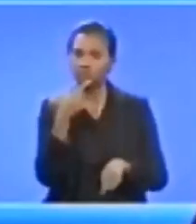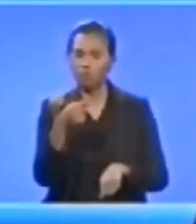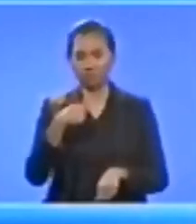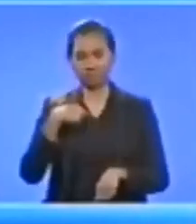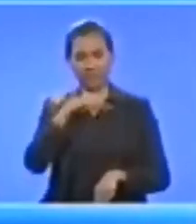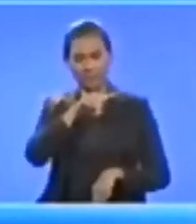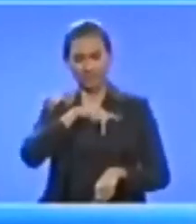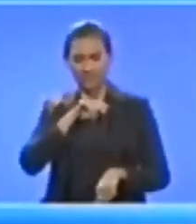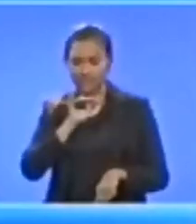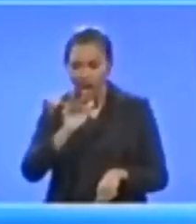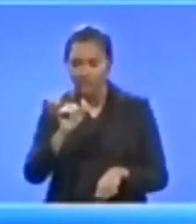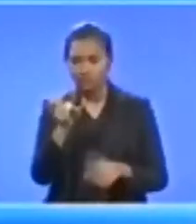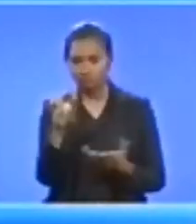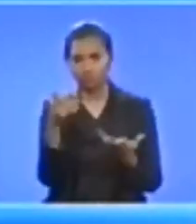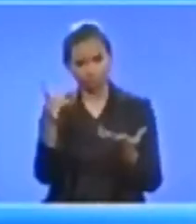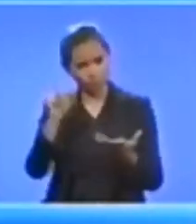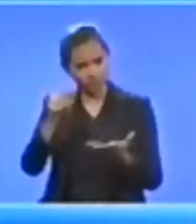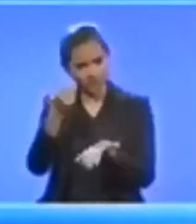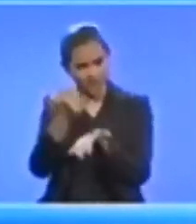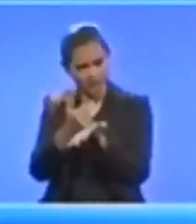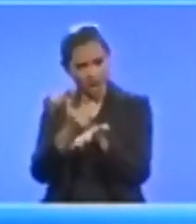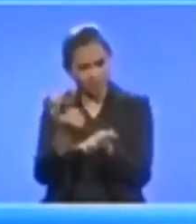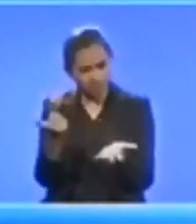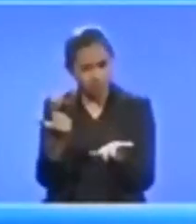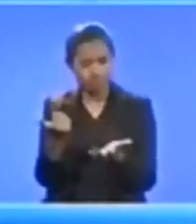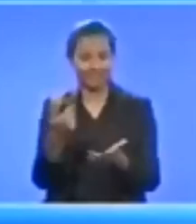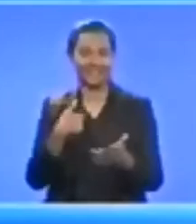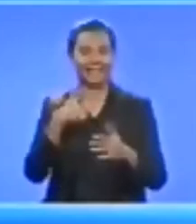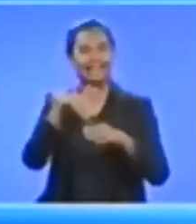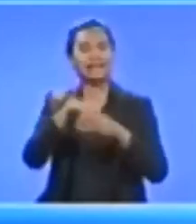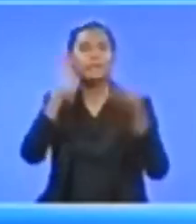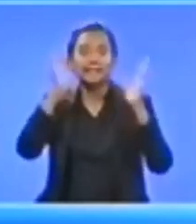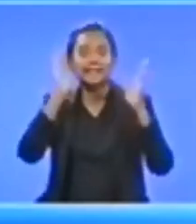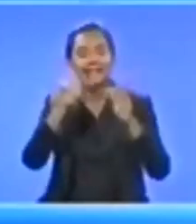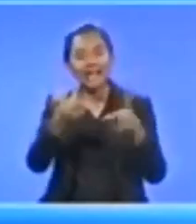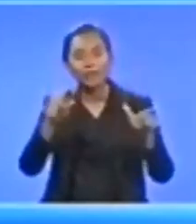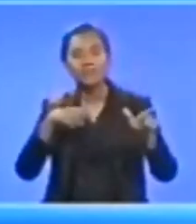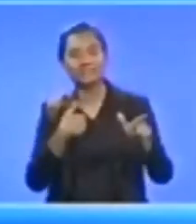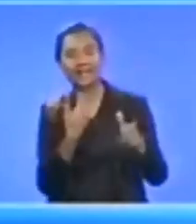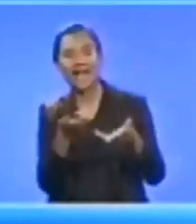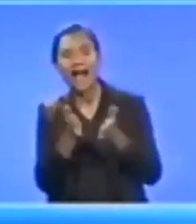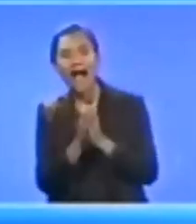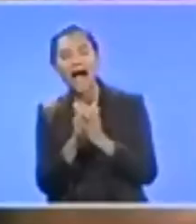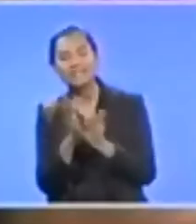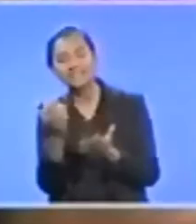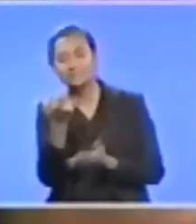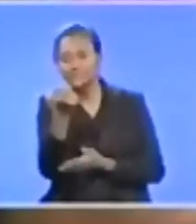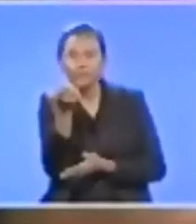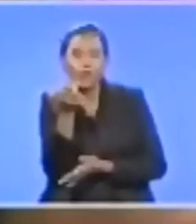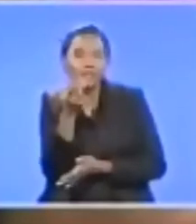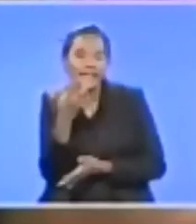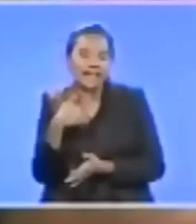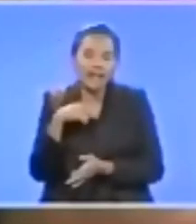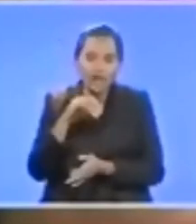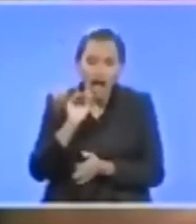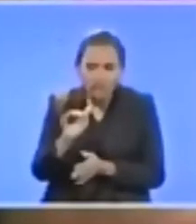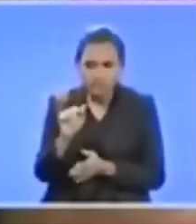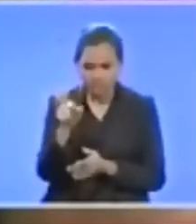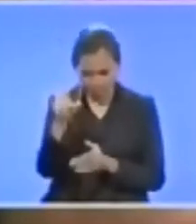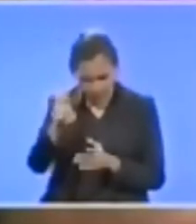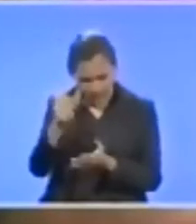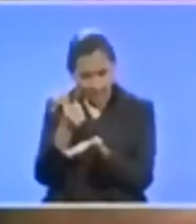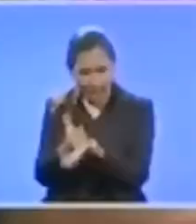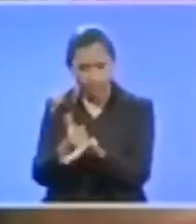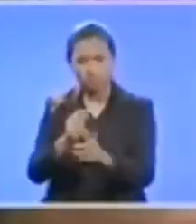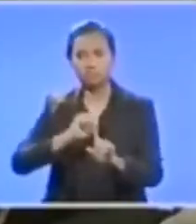Of course, in the colloquial Malay language and a little bit of Hokkien. And her answer was